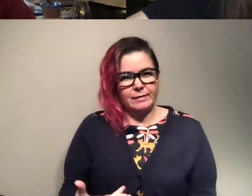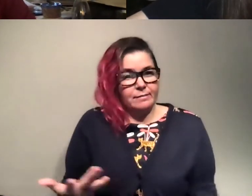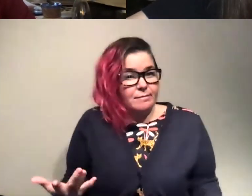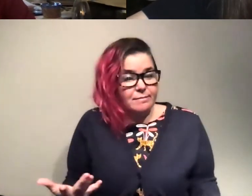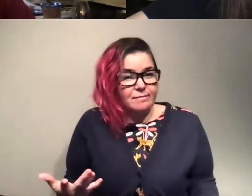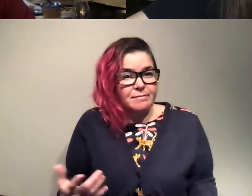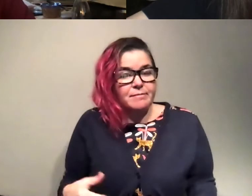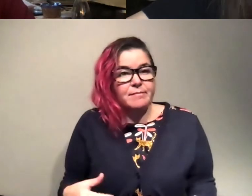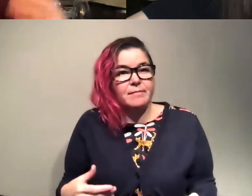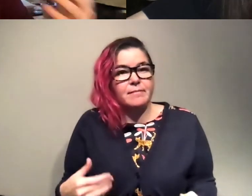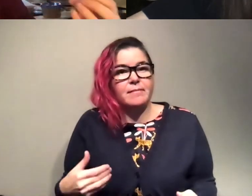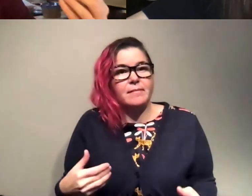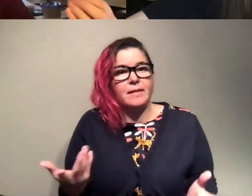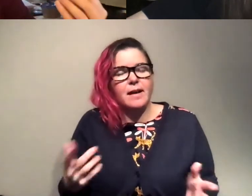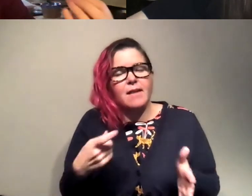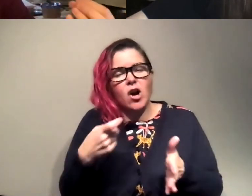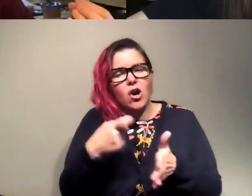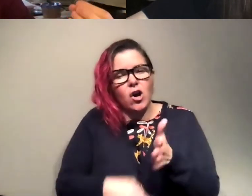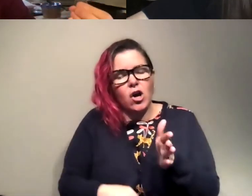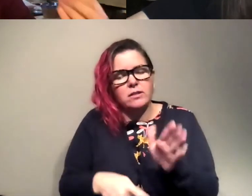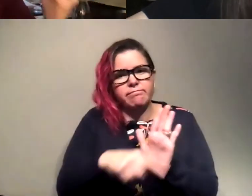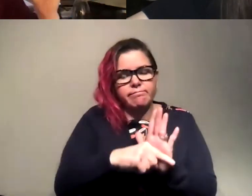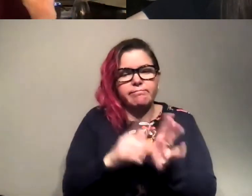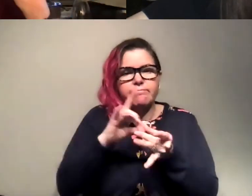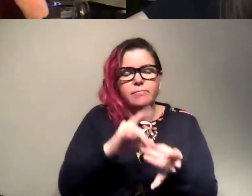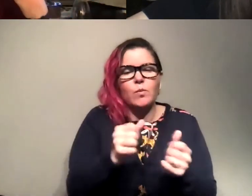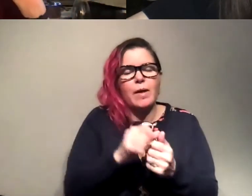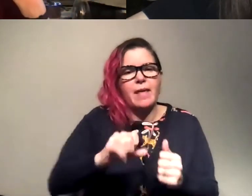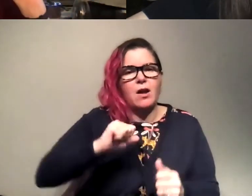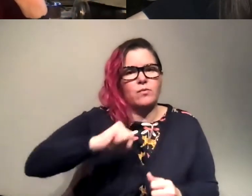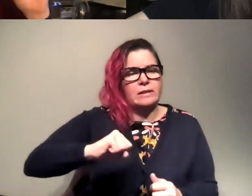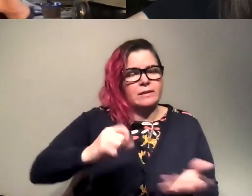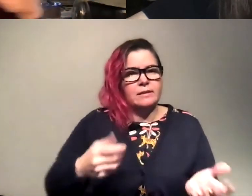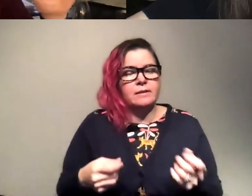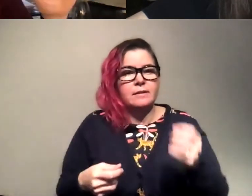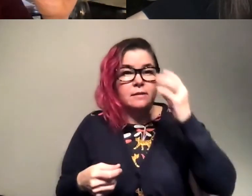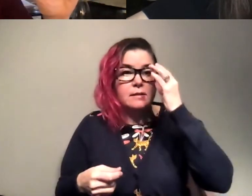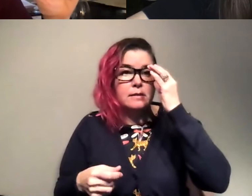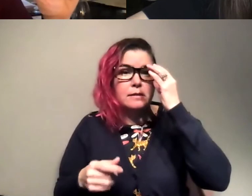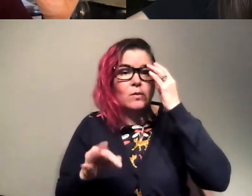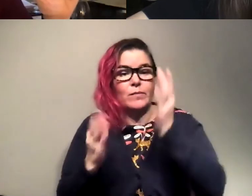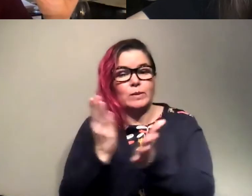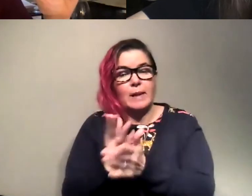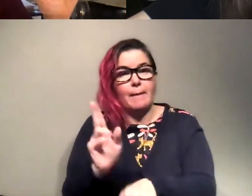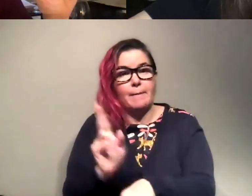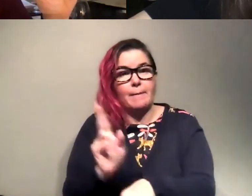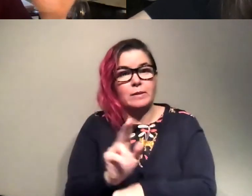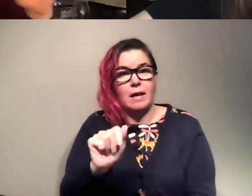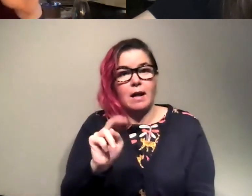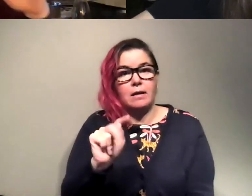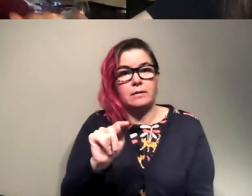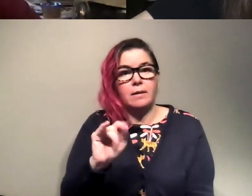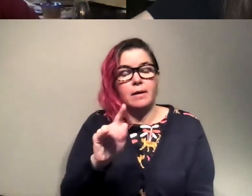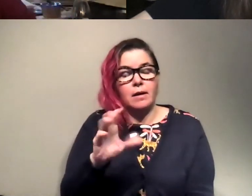There's a cost associated with having that resistance. And so if you stop using the antibiotic,